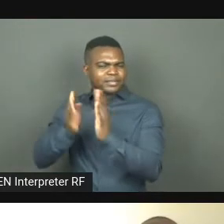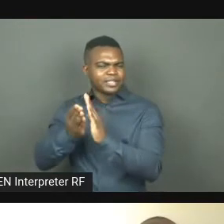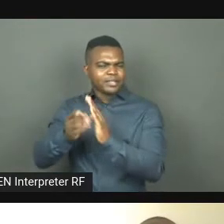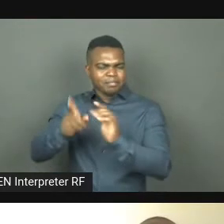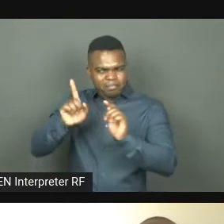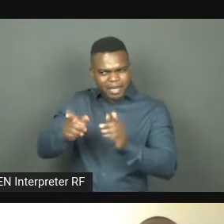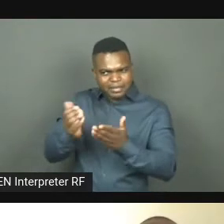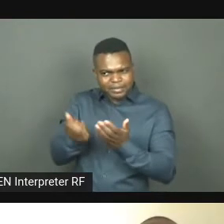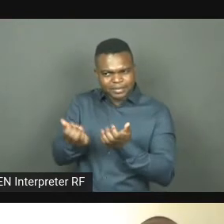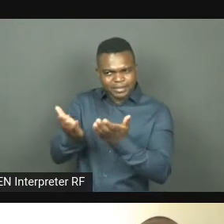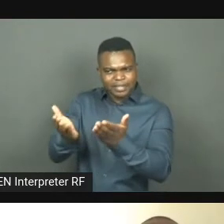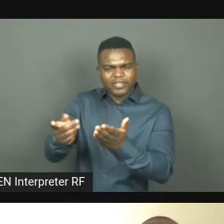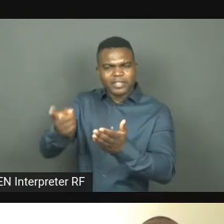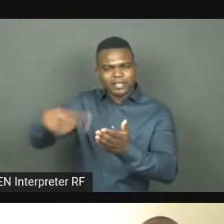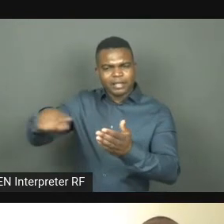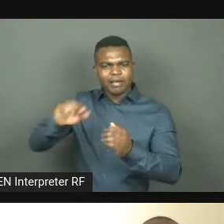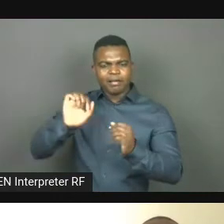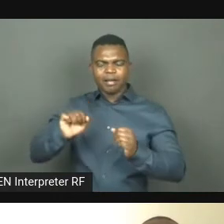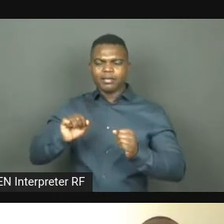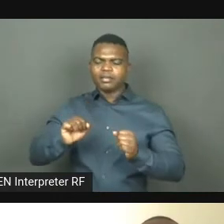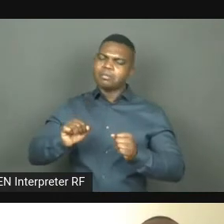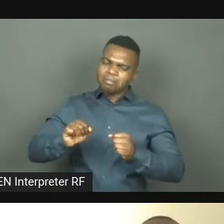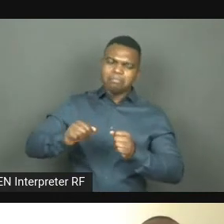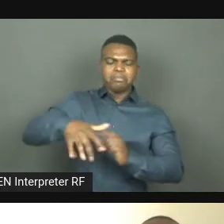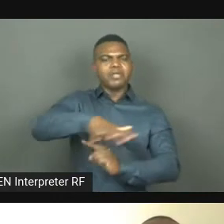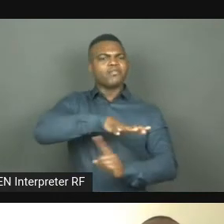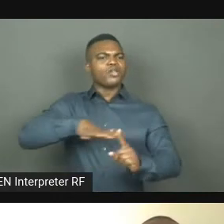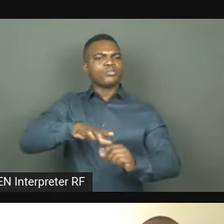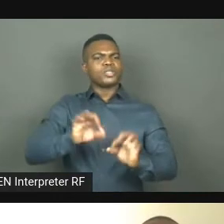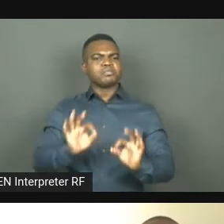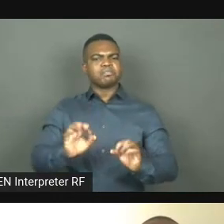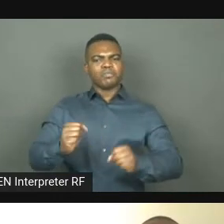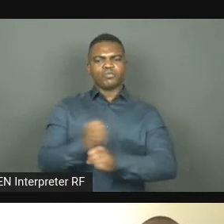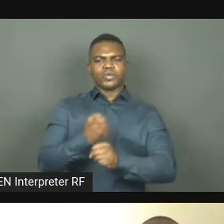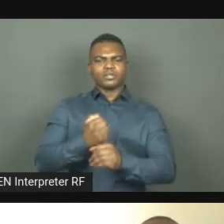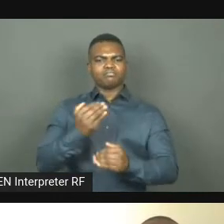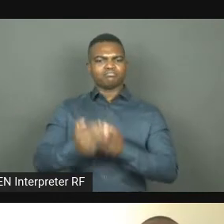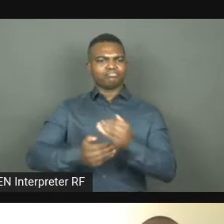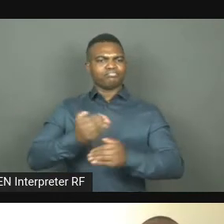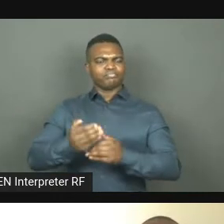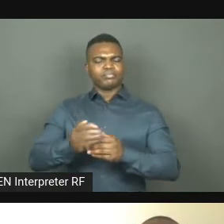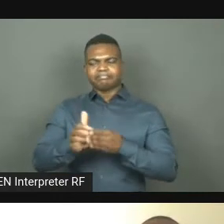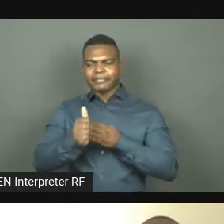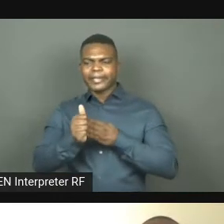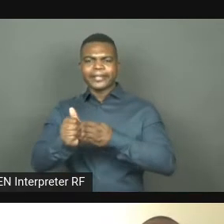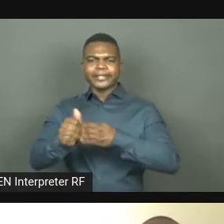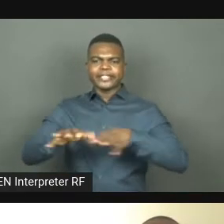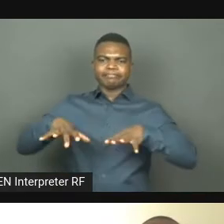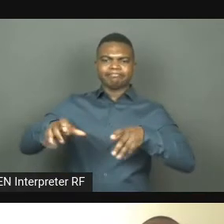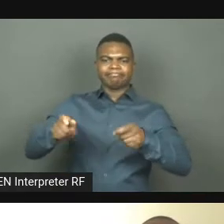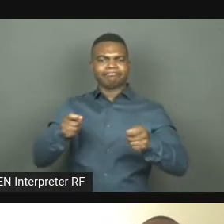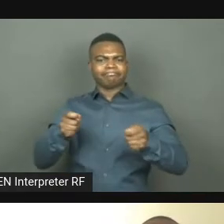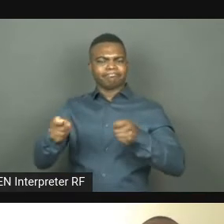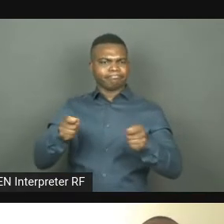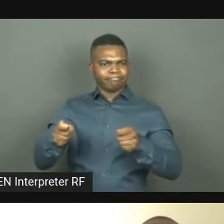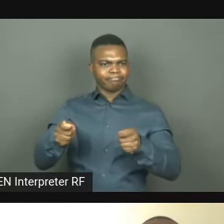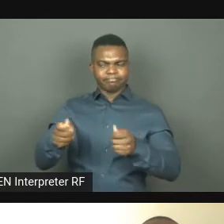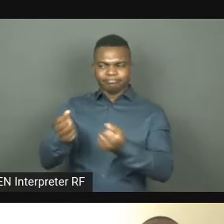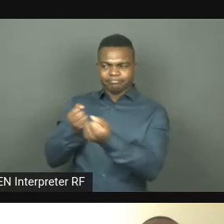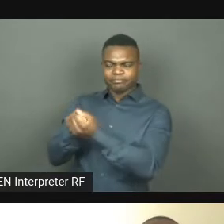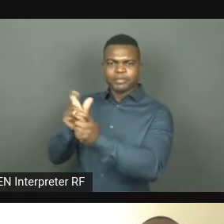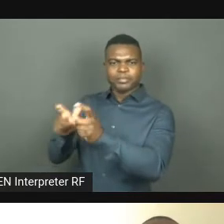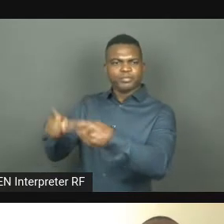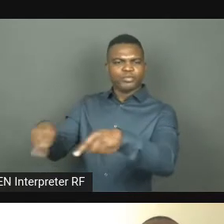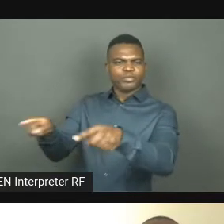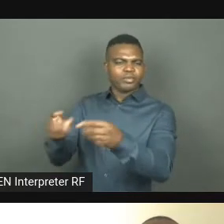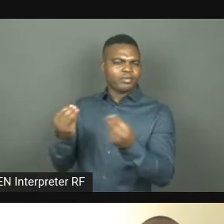commitment to nothing about us without us isn't something we've achieved, but always something we're having to remind